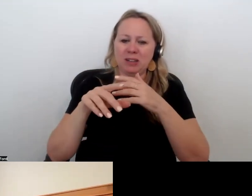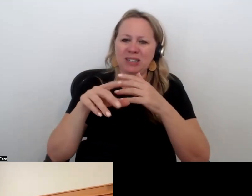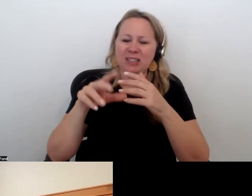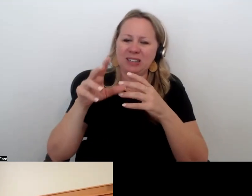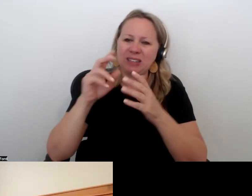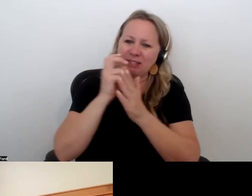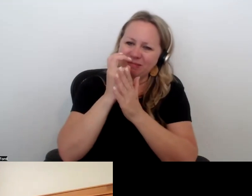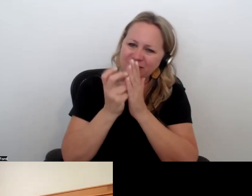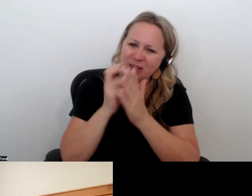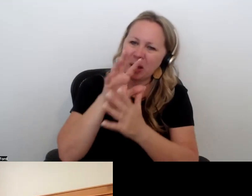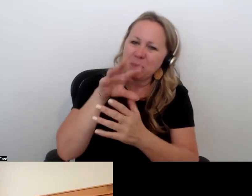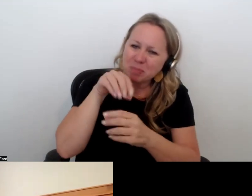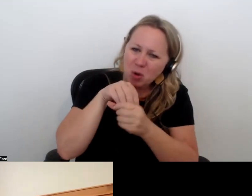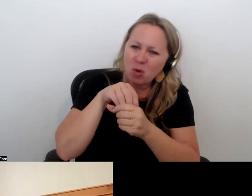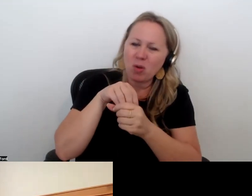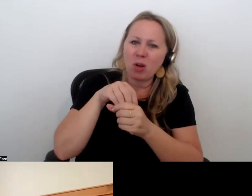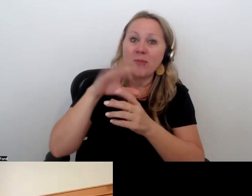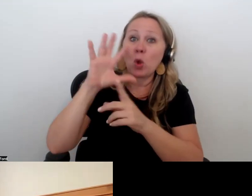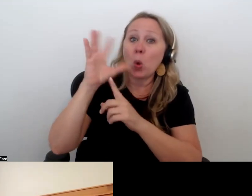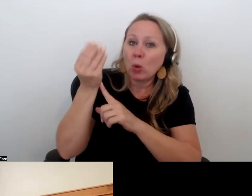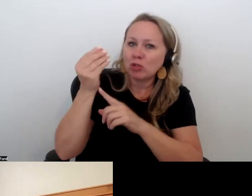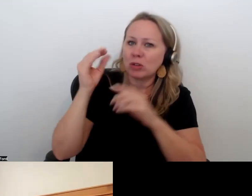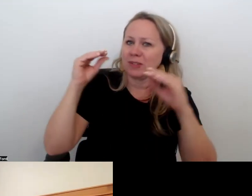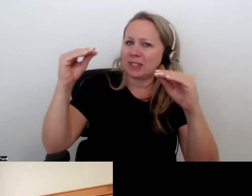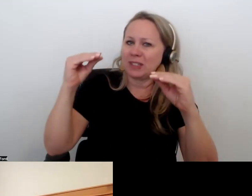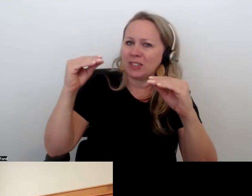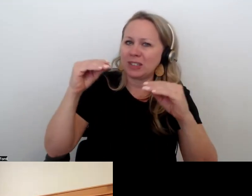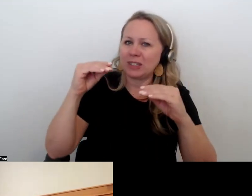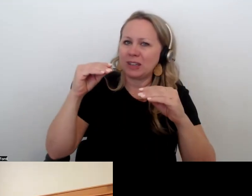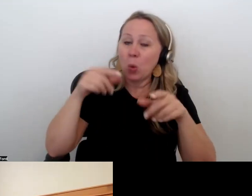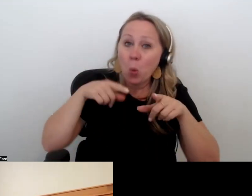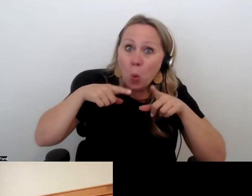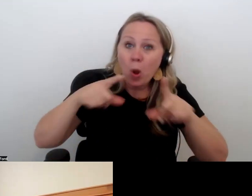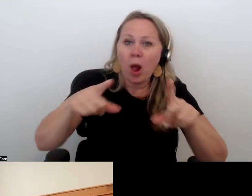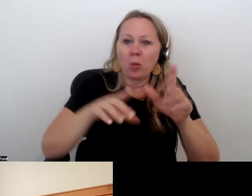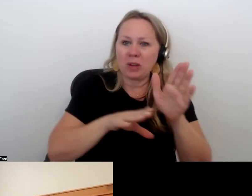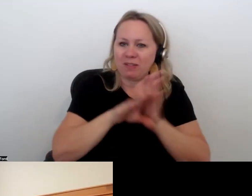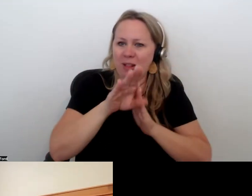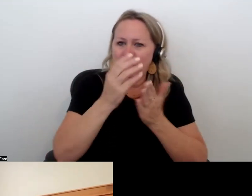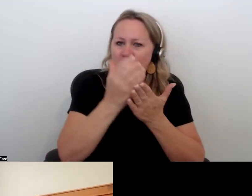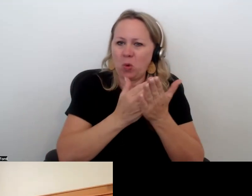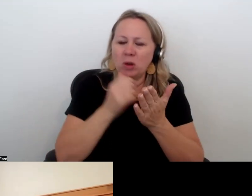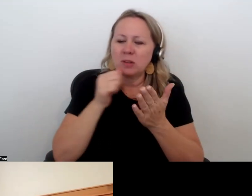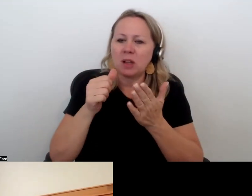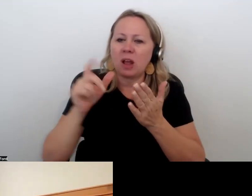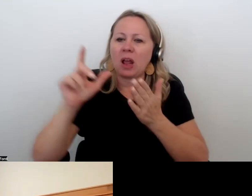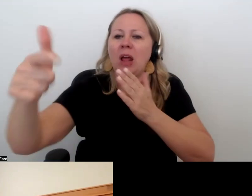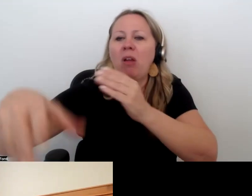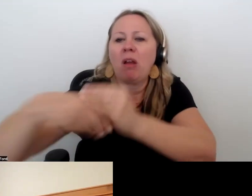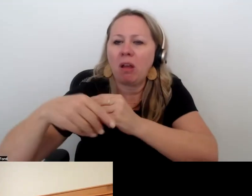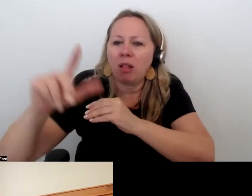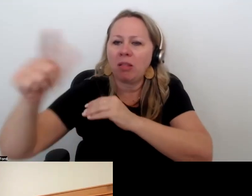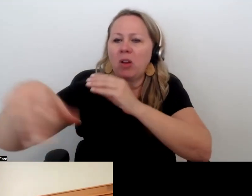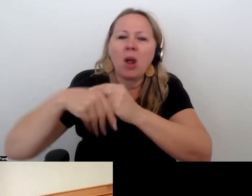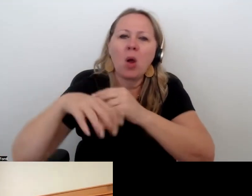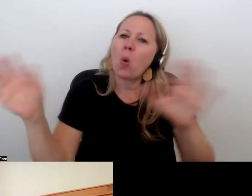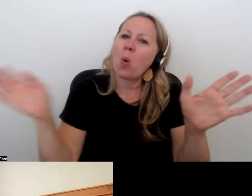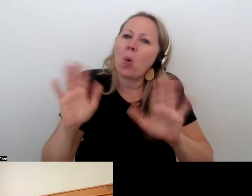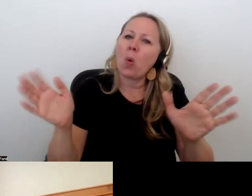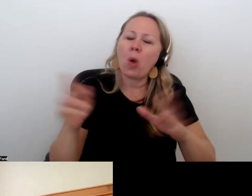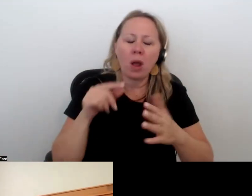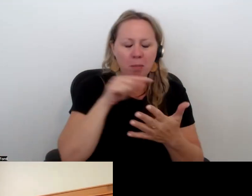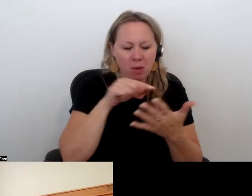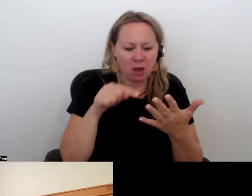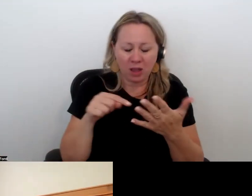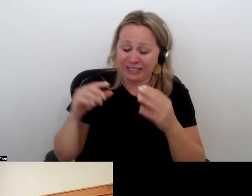that as we are designing our course, not as an add-on. And I think by communicating this to a large component of our